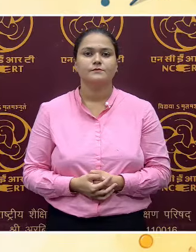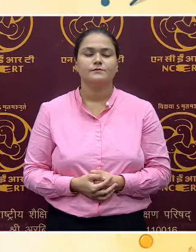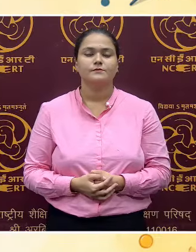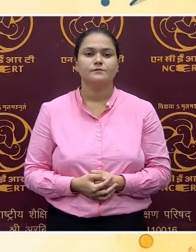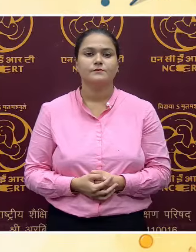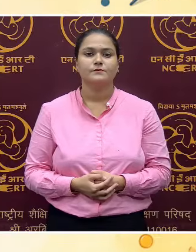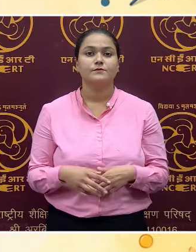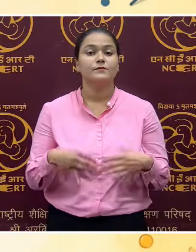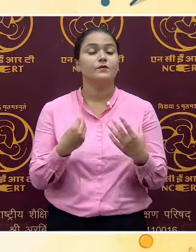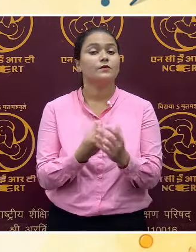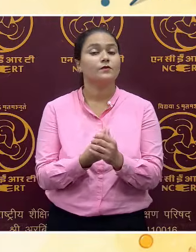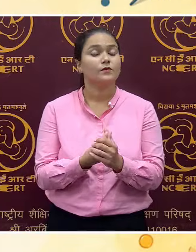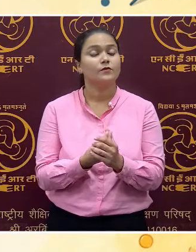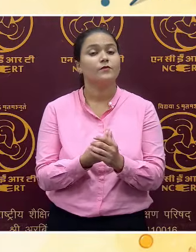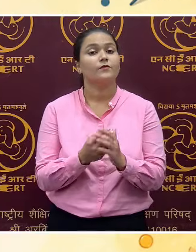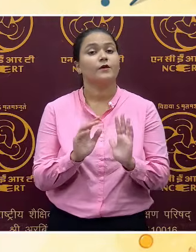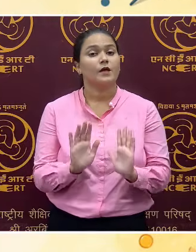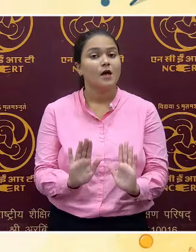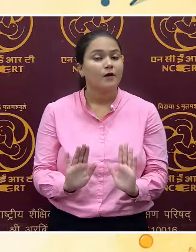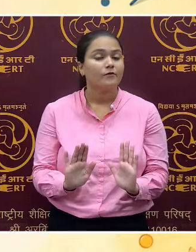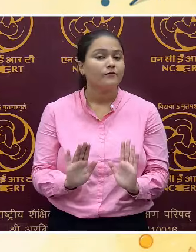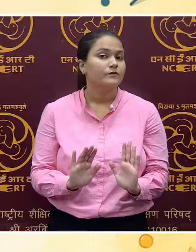So, we also have